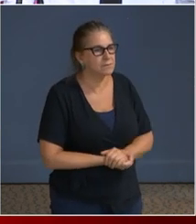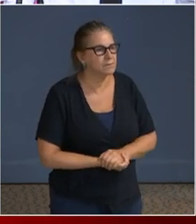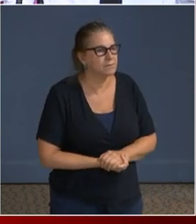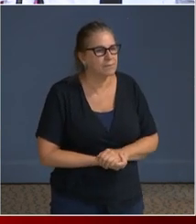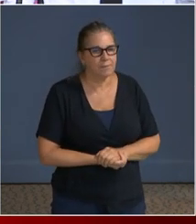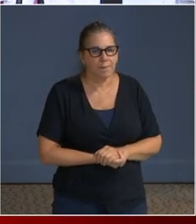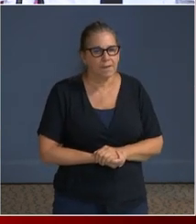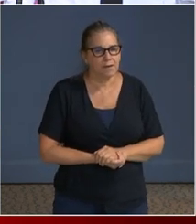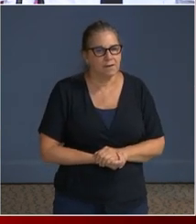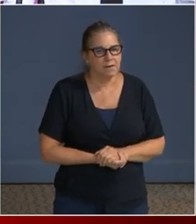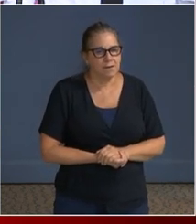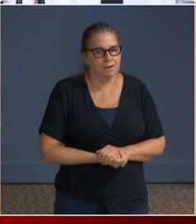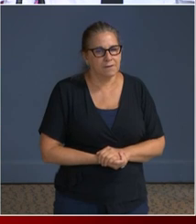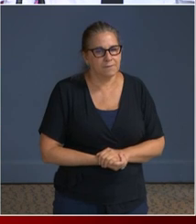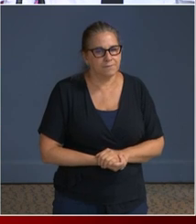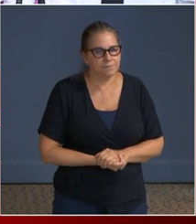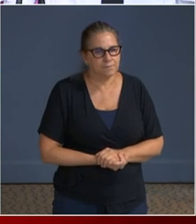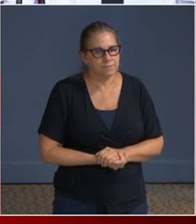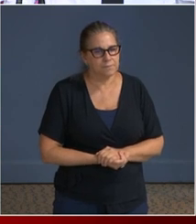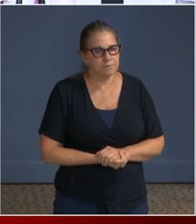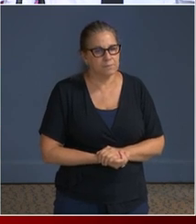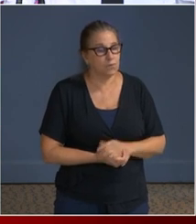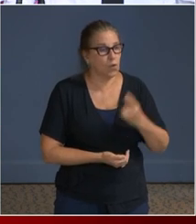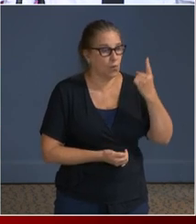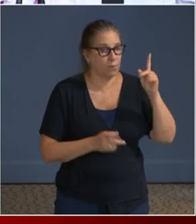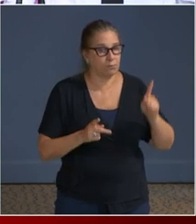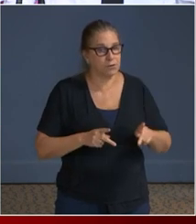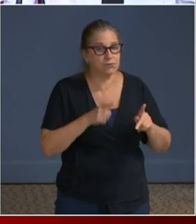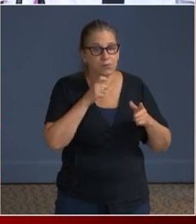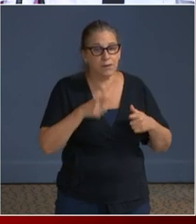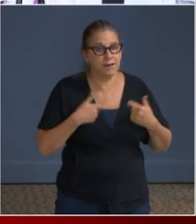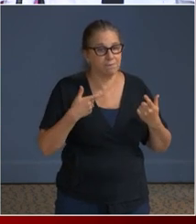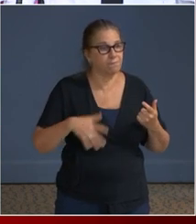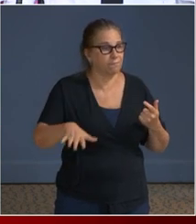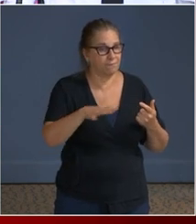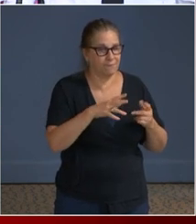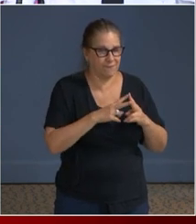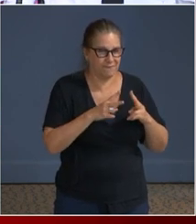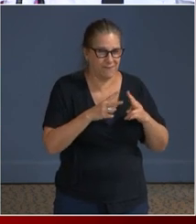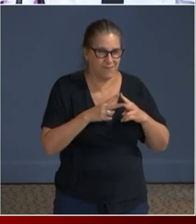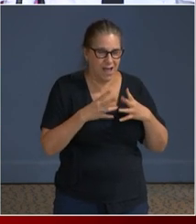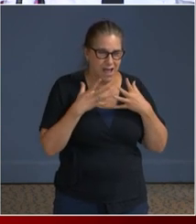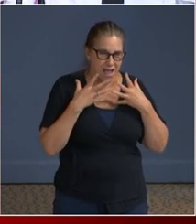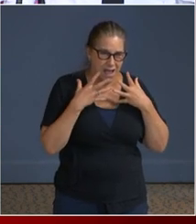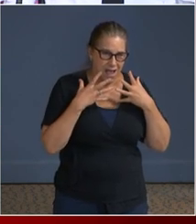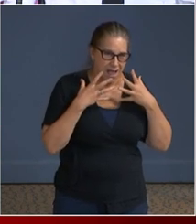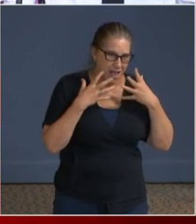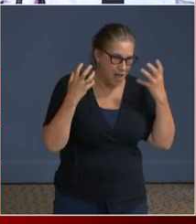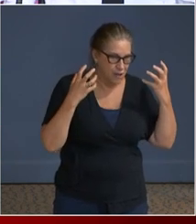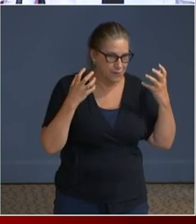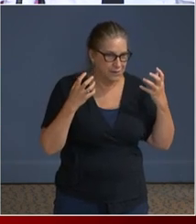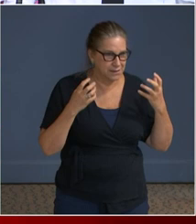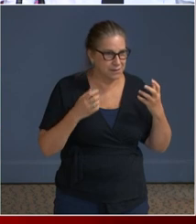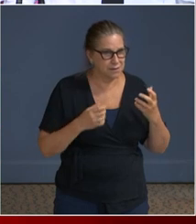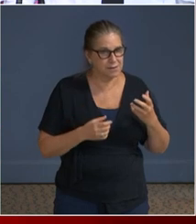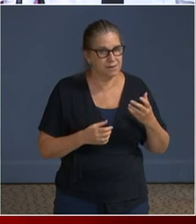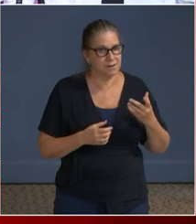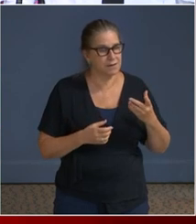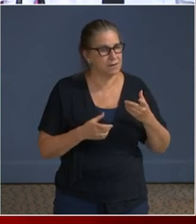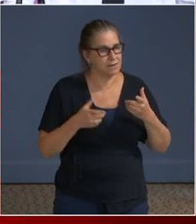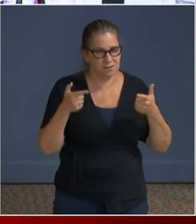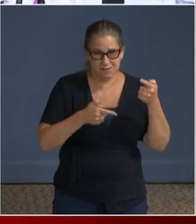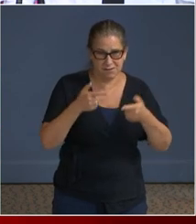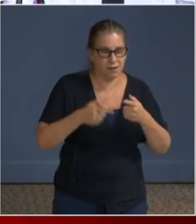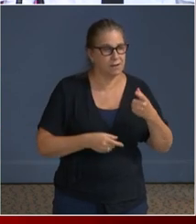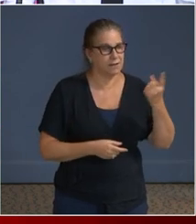that neighborhood. They were very angry, and they said that basically they thought that the police should have stopped this.